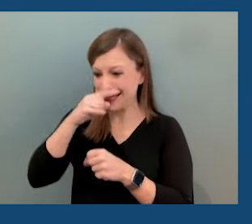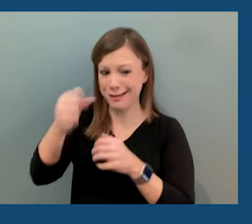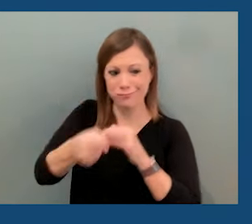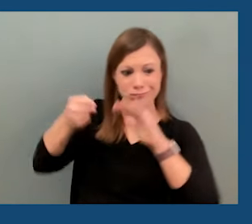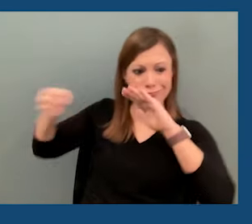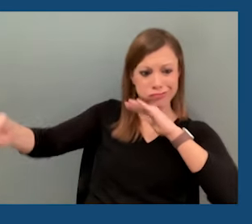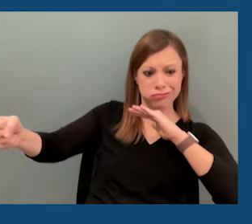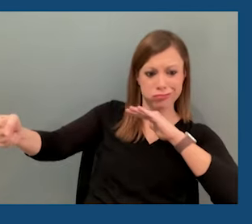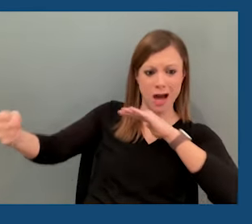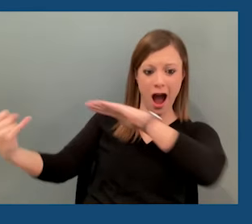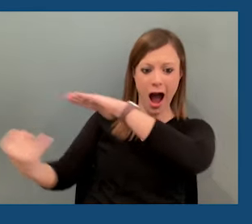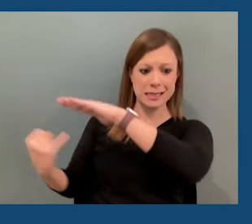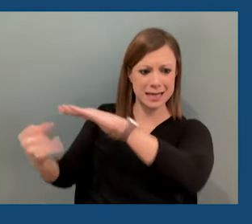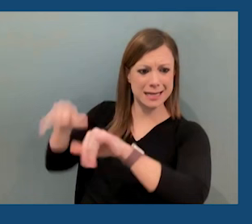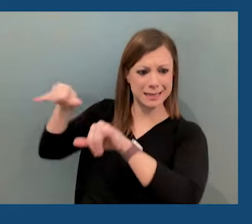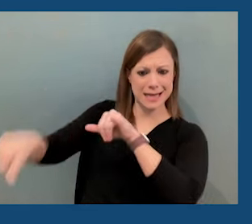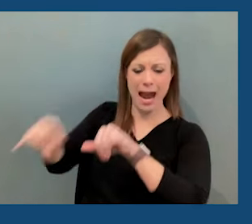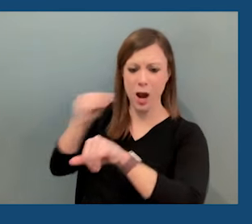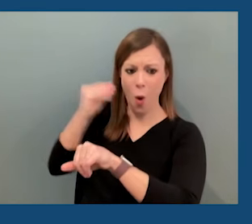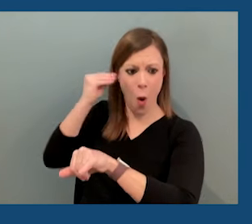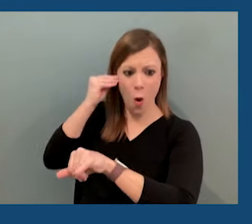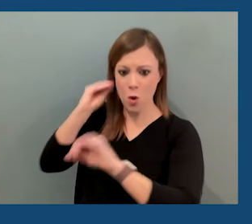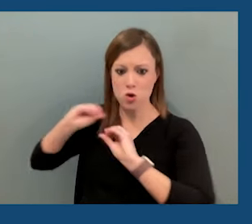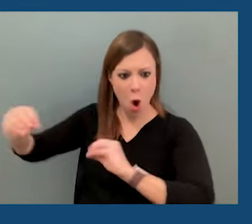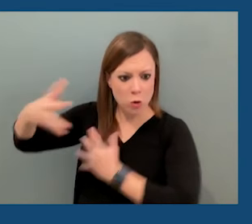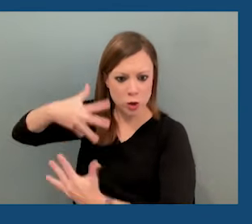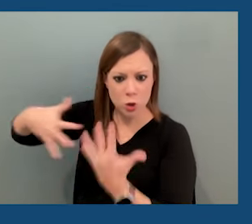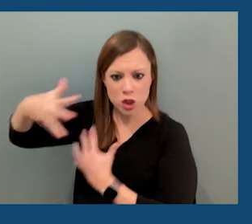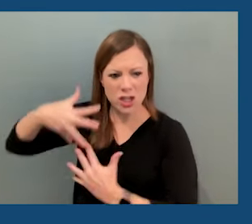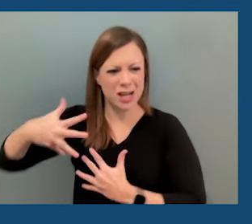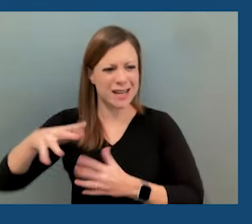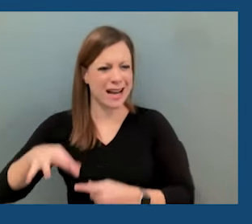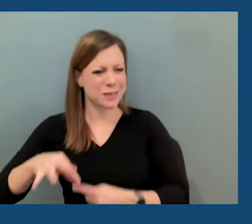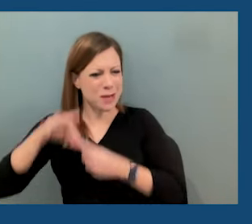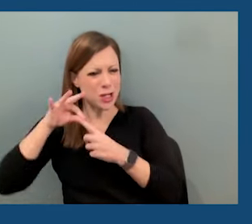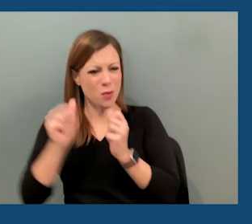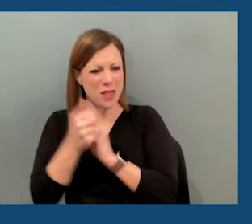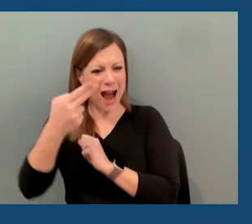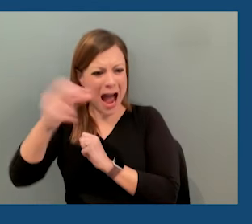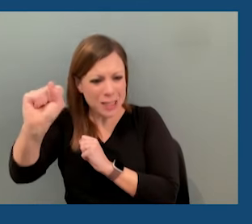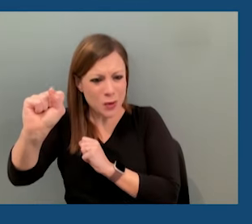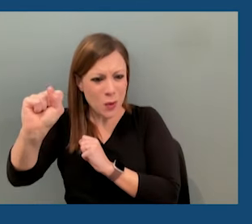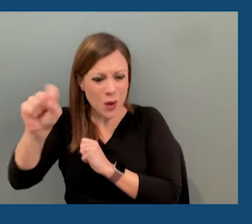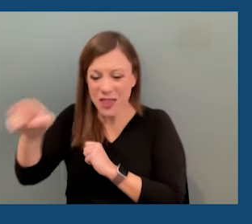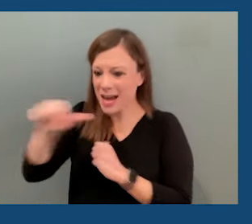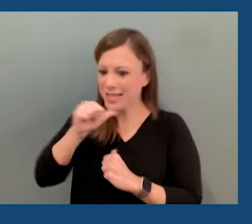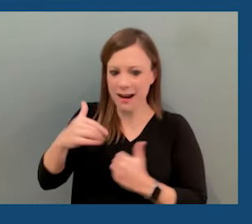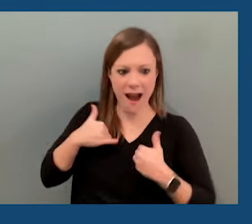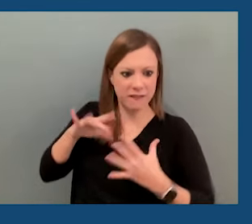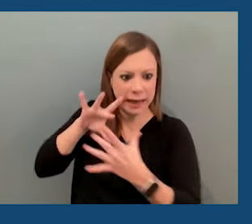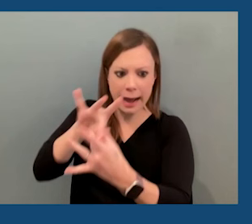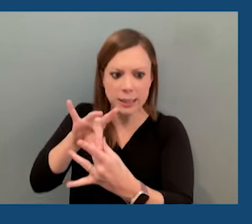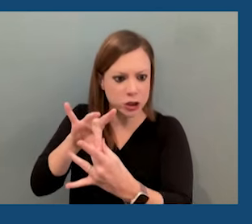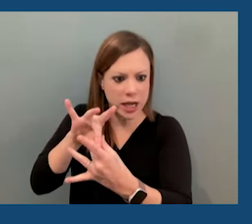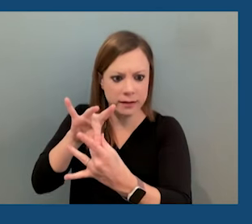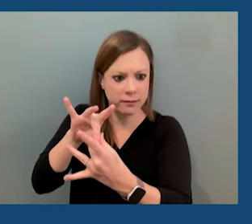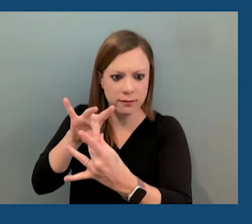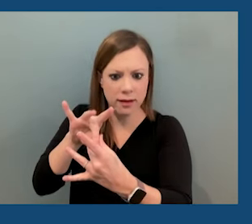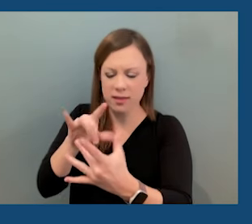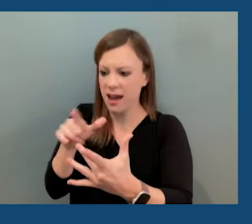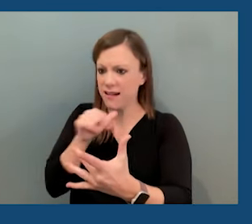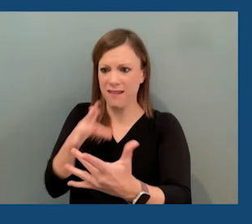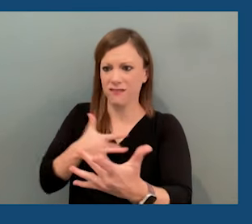kids, our high school kids. They were sort of afloat without a life raft. They didn't have any connection to people who